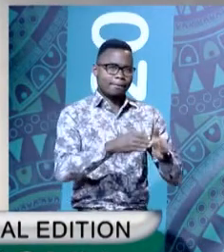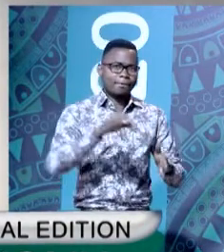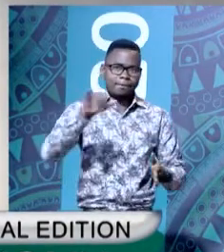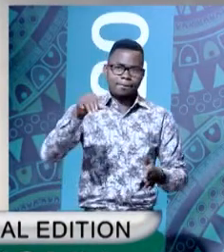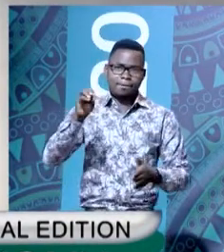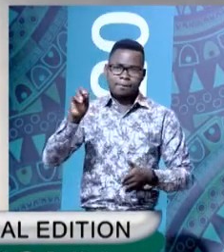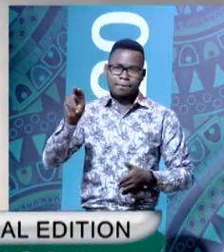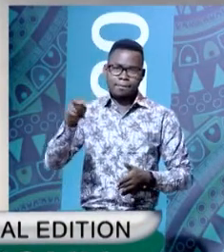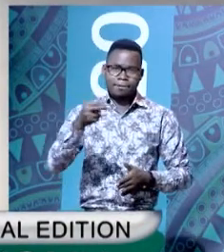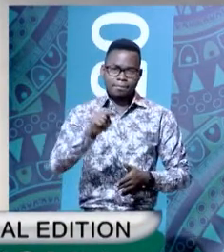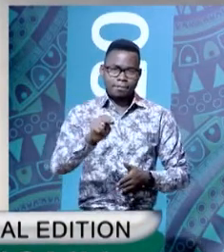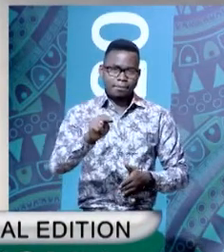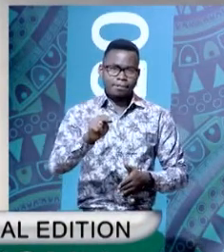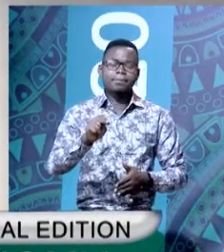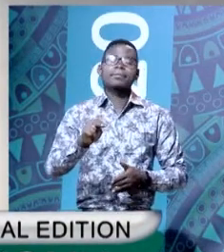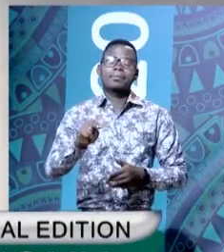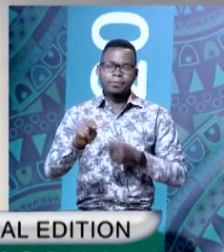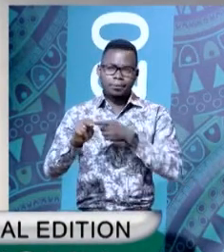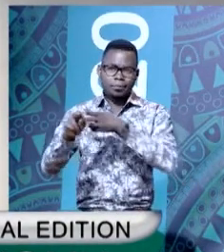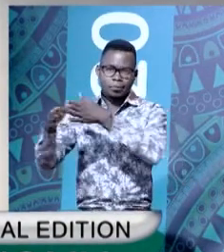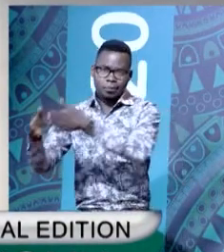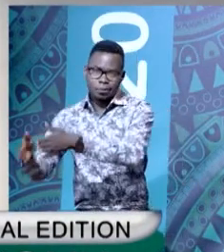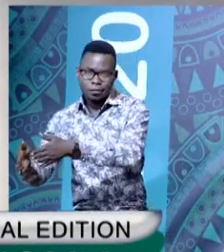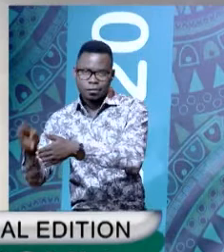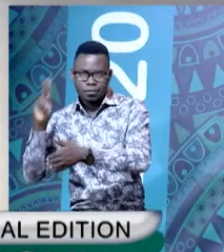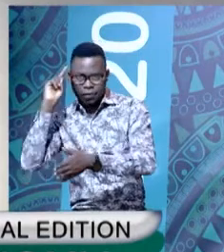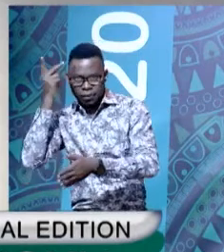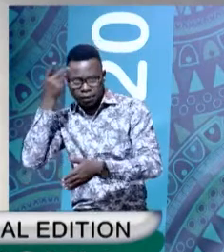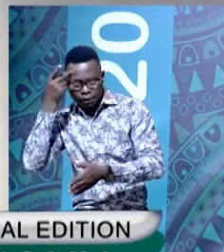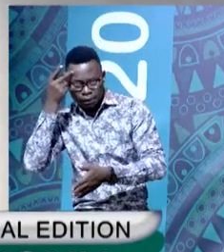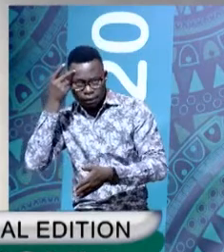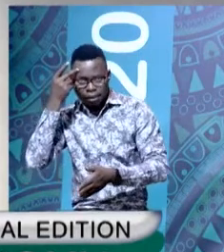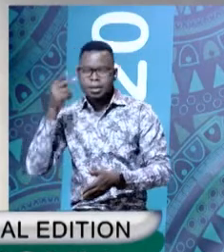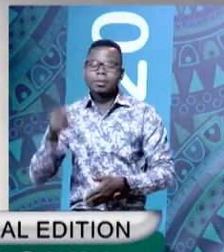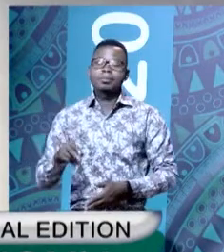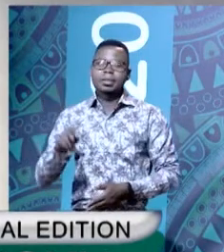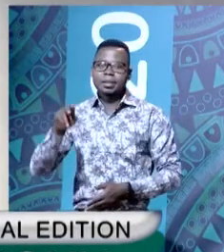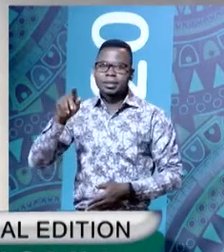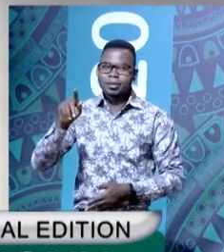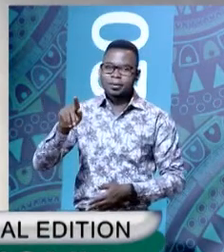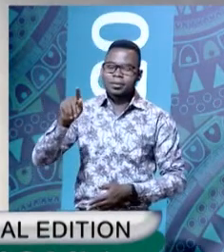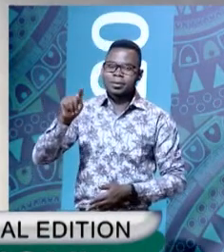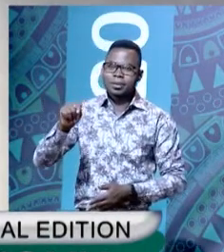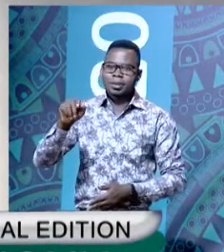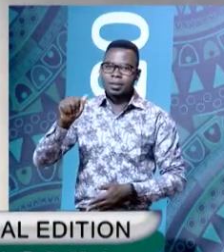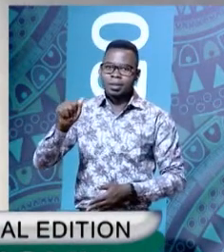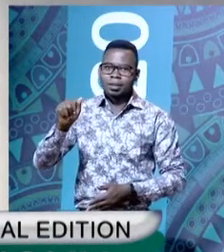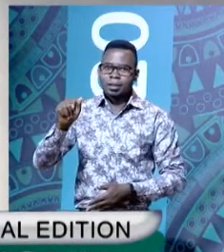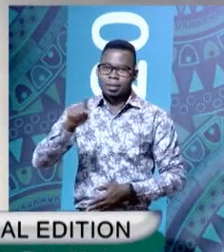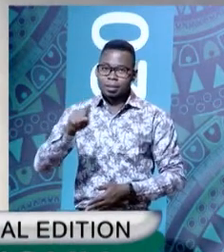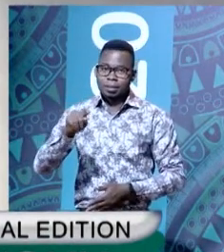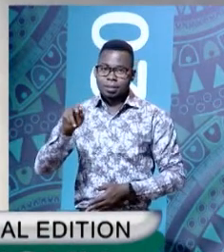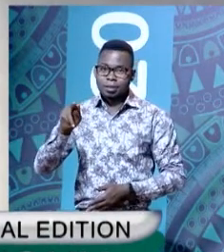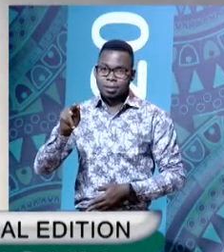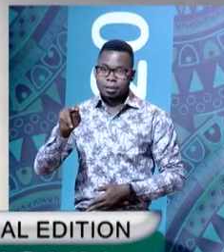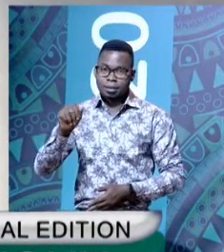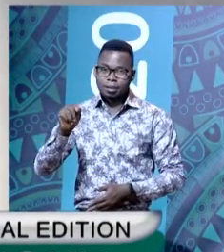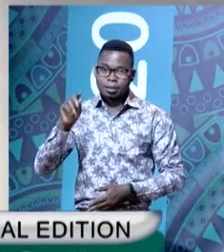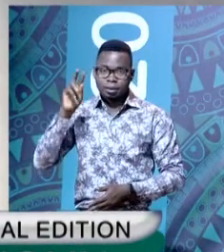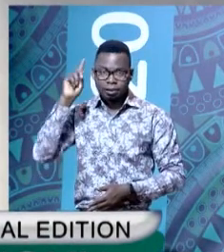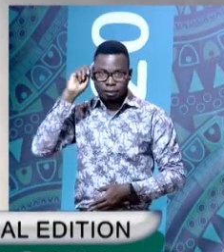Pombe Joseph Magufuli, the President of the United Republic of Tanzania, we expect a lot